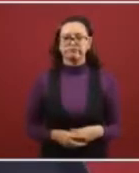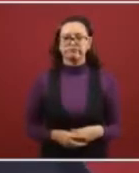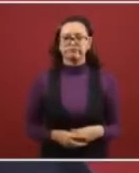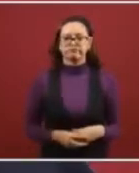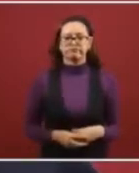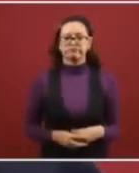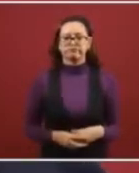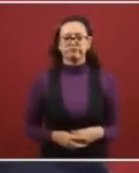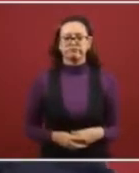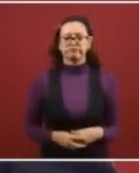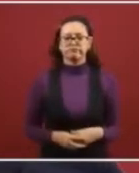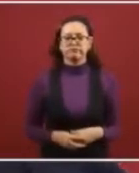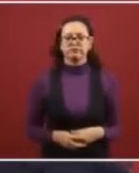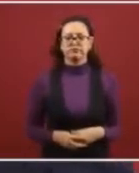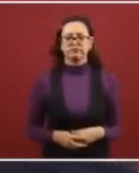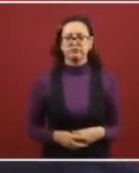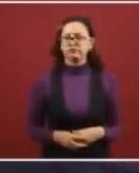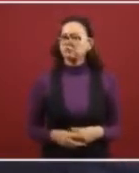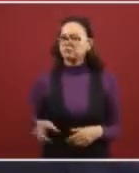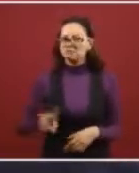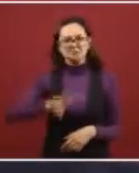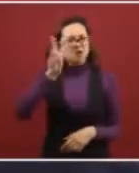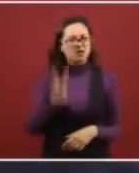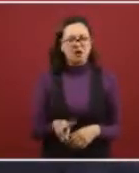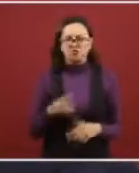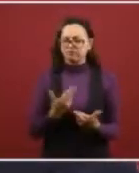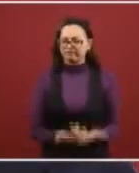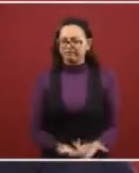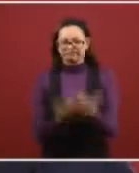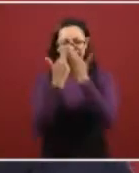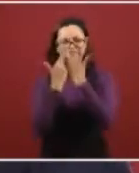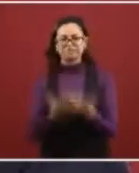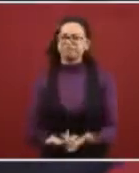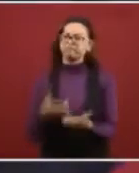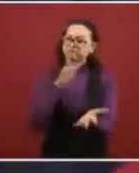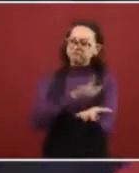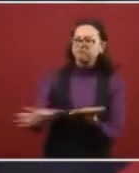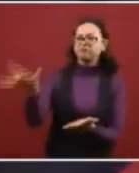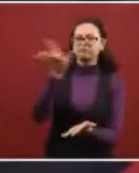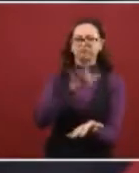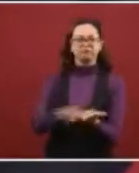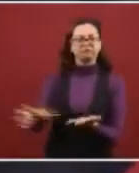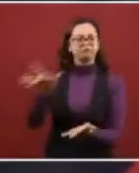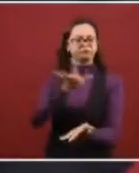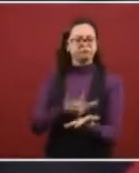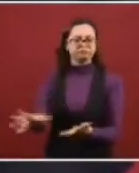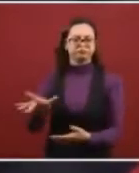con muchos recursos. With lots of resources.